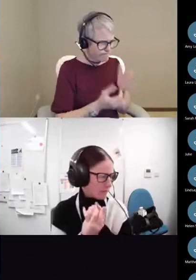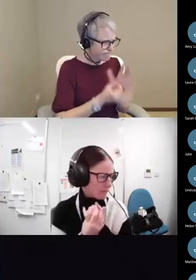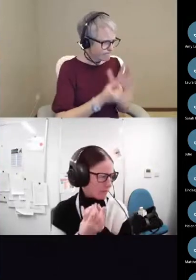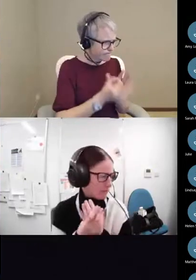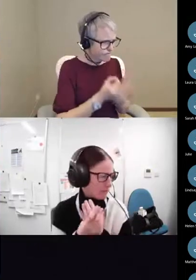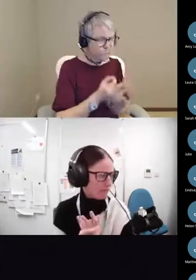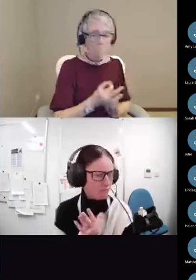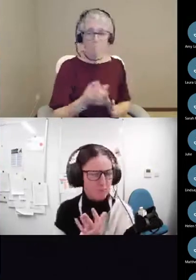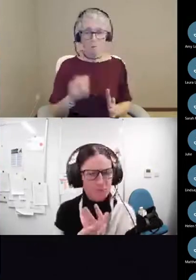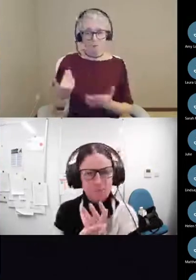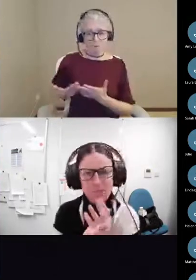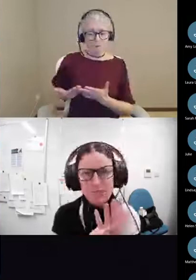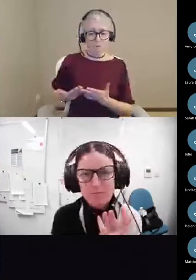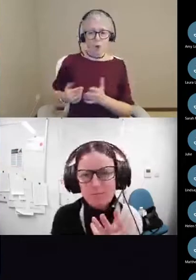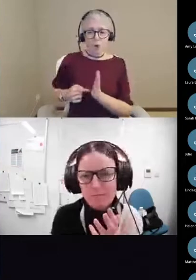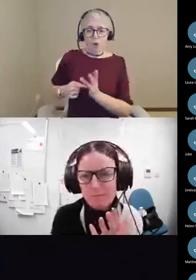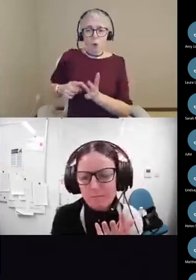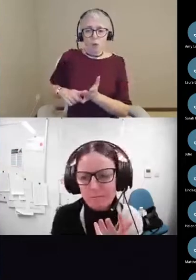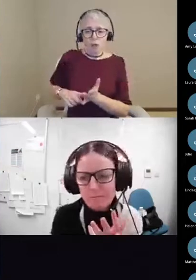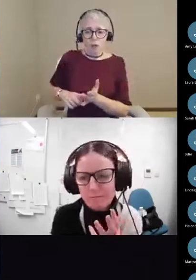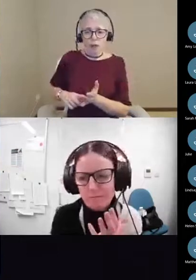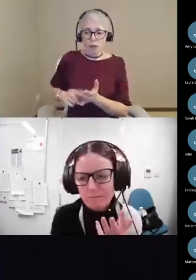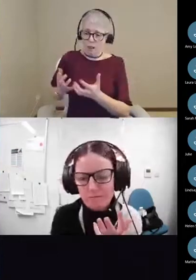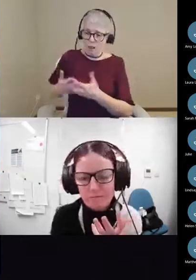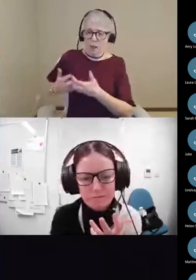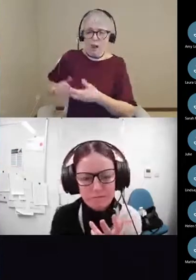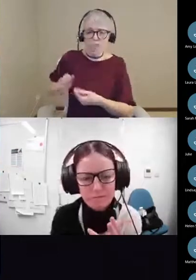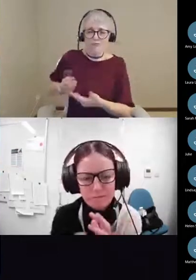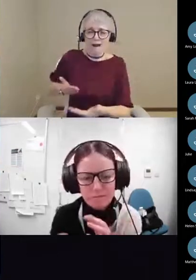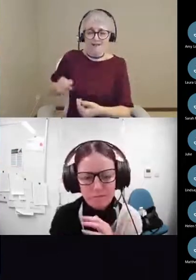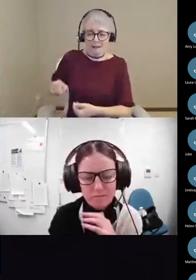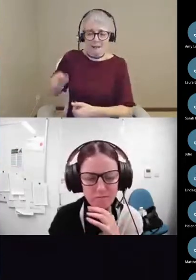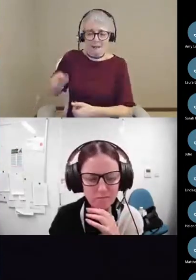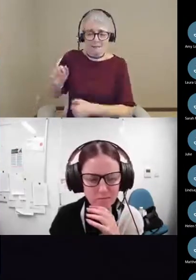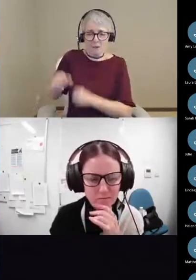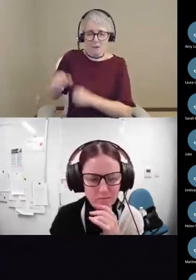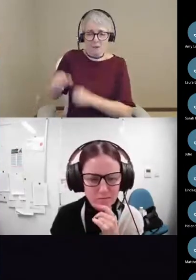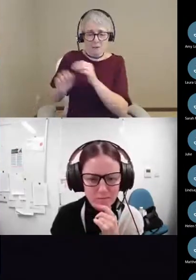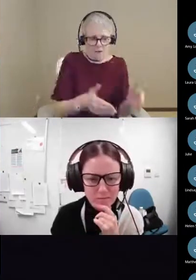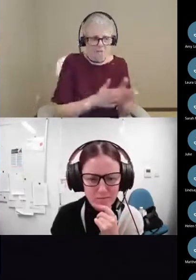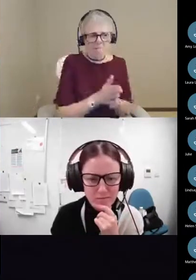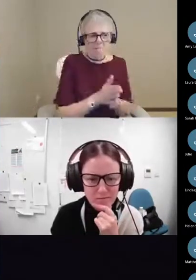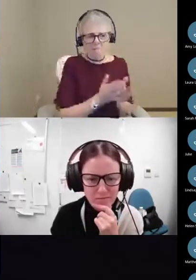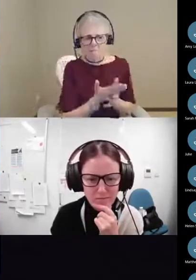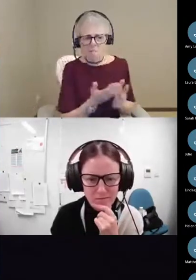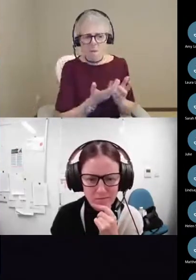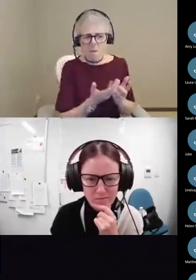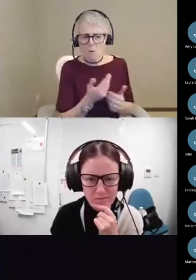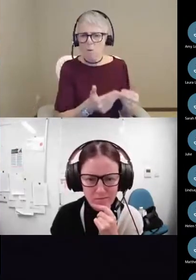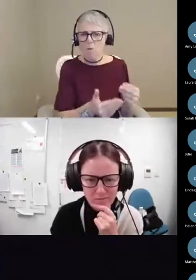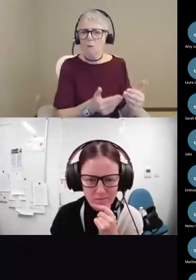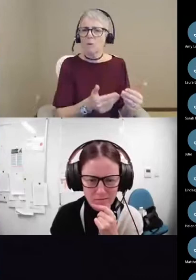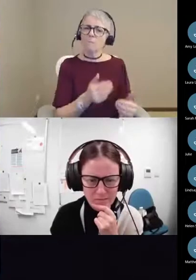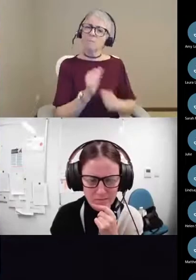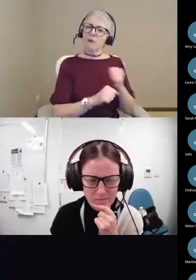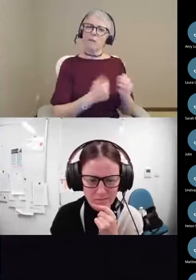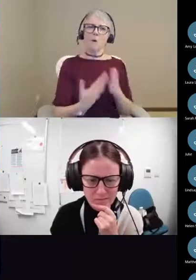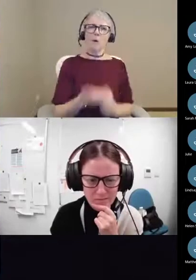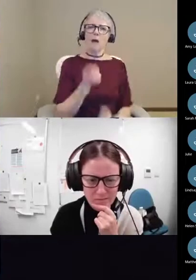it a lot more seriously and a lot more clients making it much more of just a standard day-to-day business requirement than it has been in the